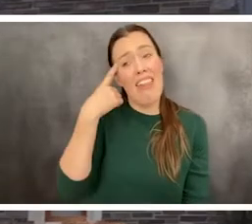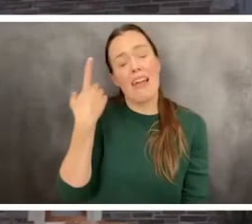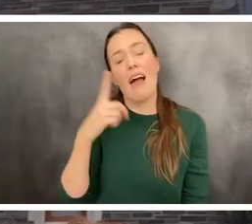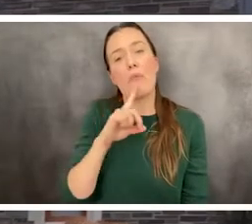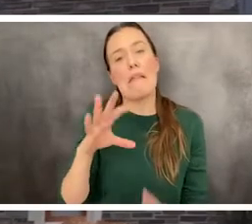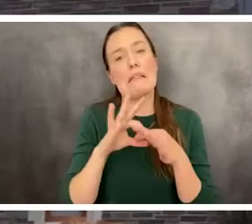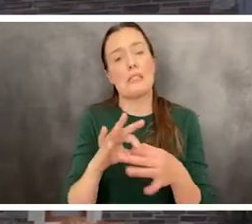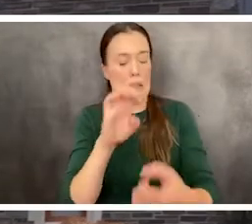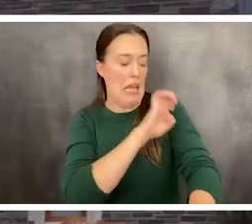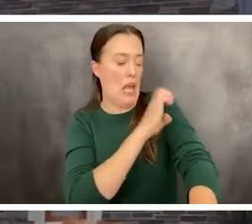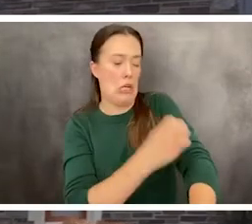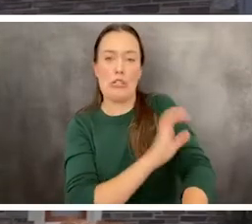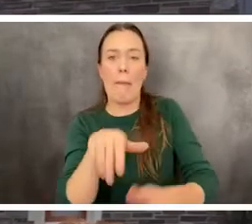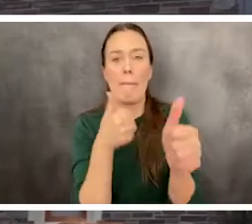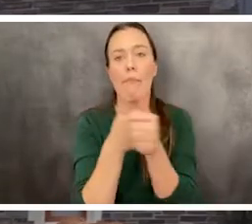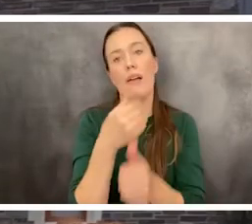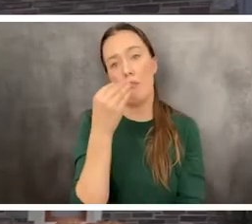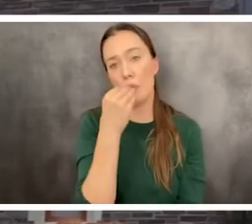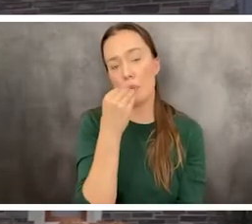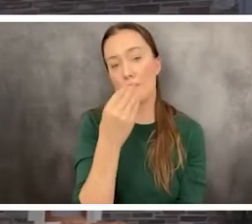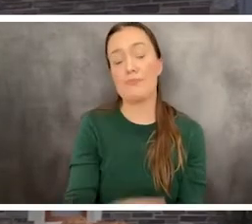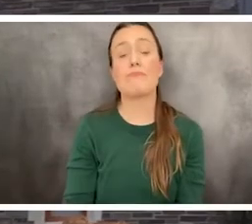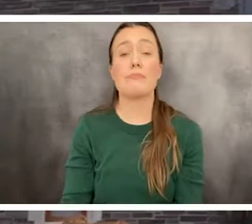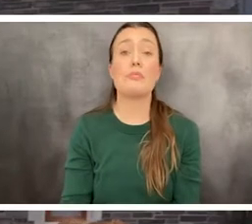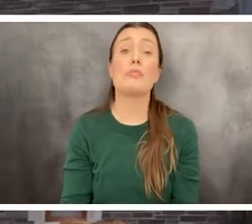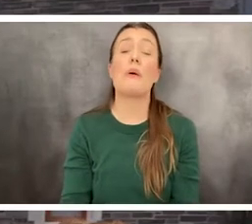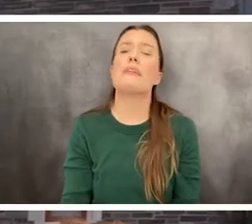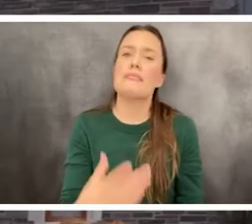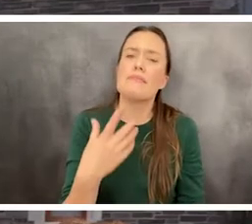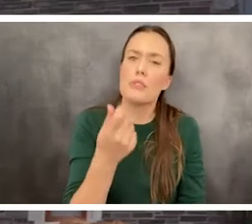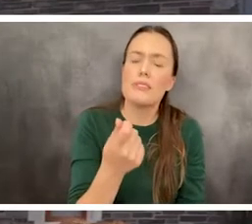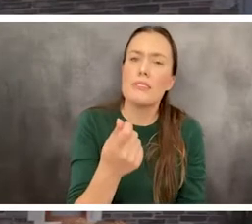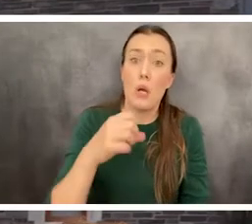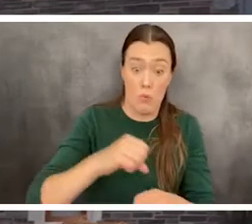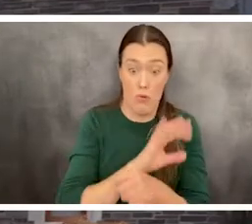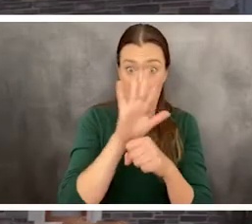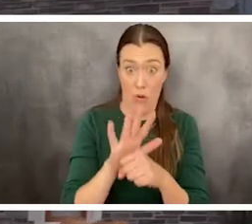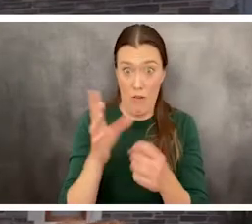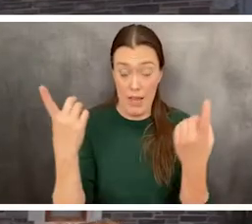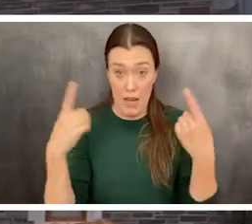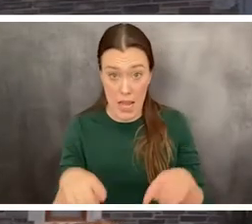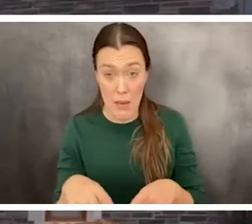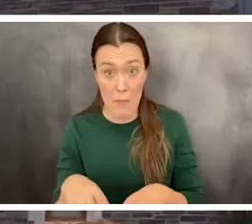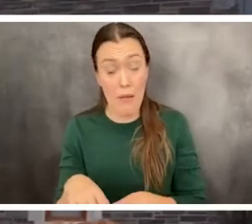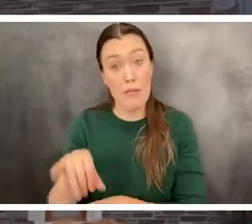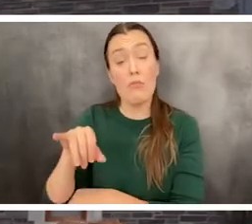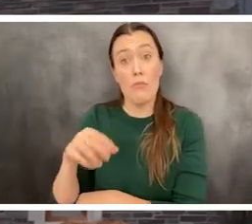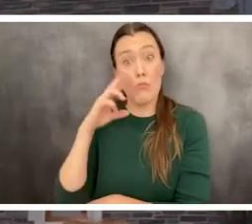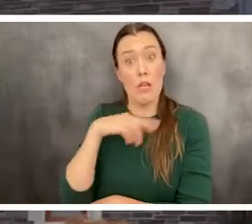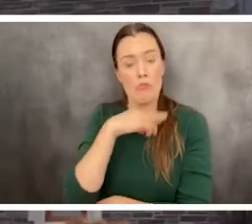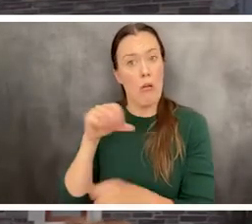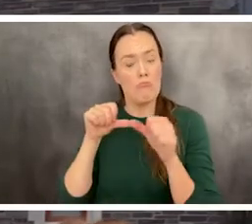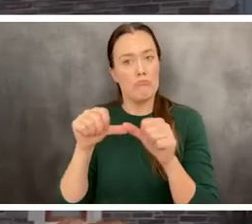I think it's the energy. Mm-hmm. And it was really interesting. So when COVID rolled through, we kept our doors open the whole